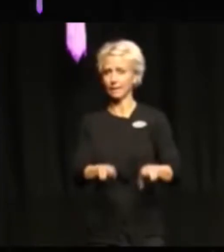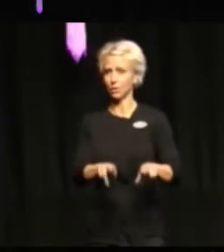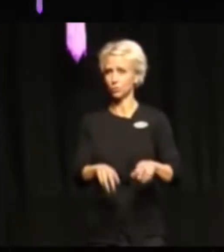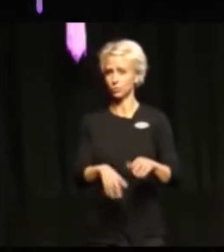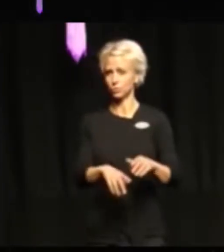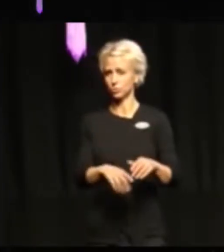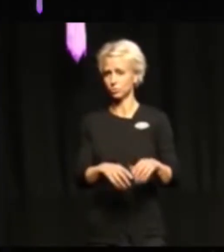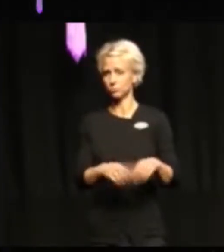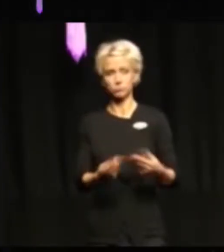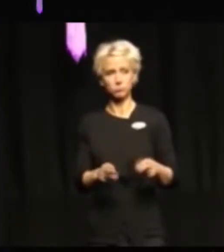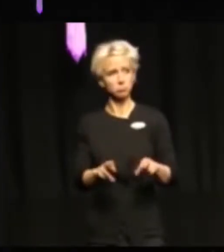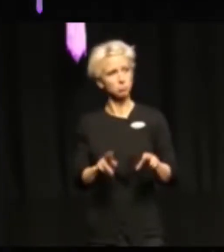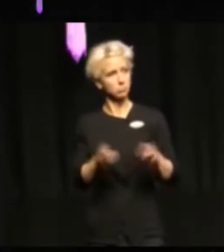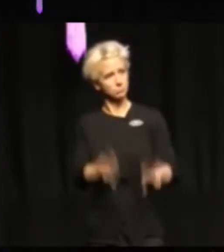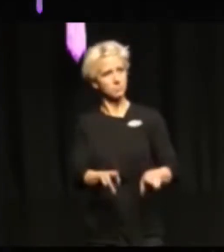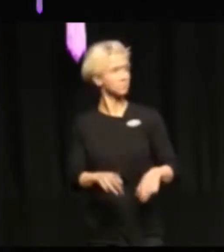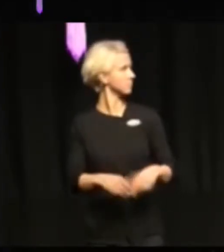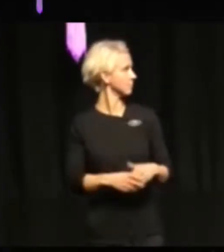That's not my.